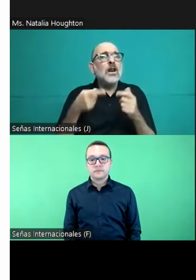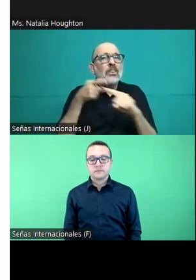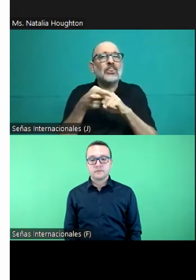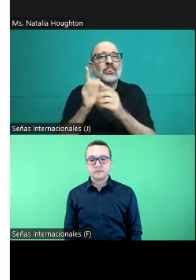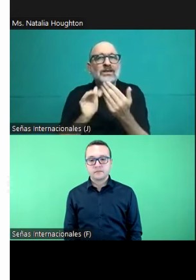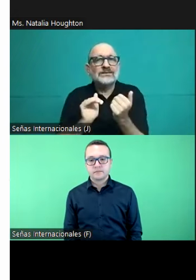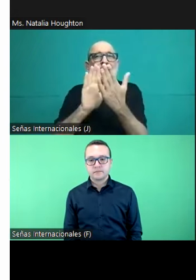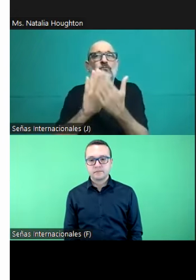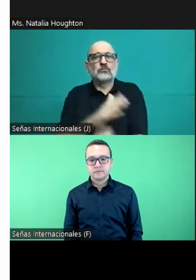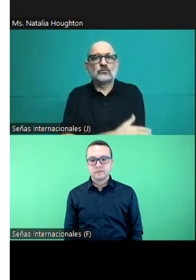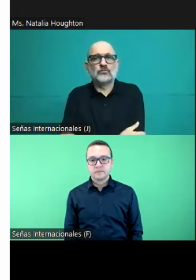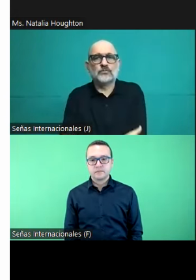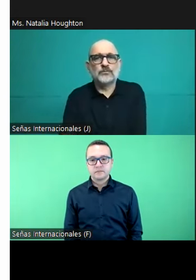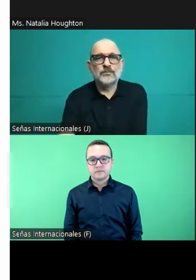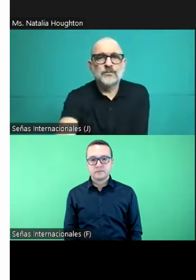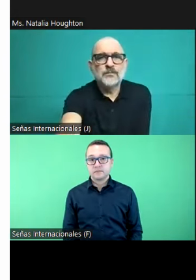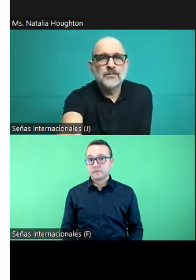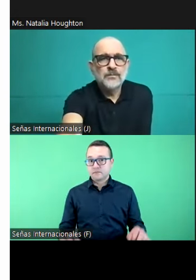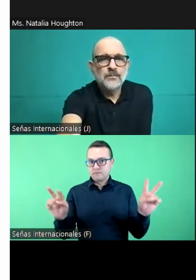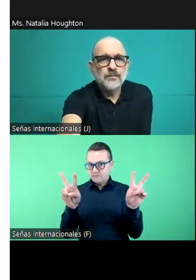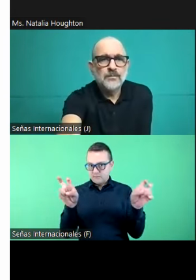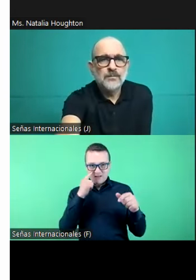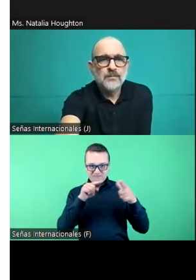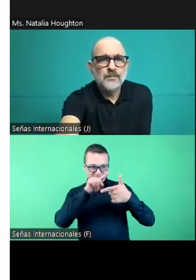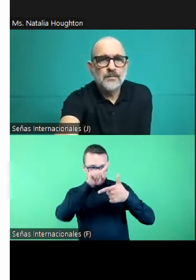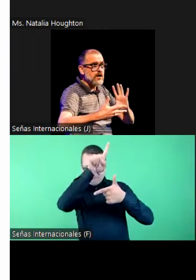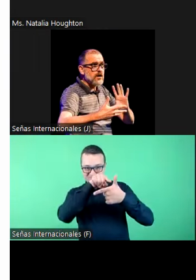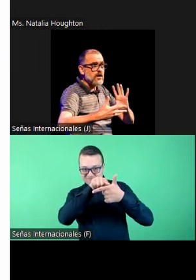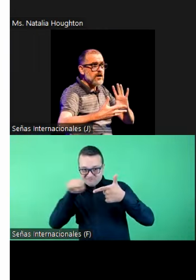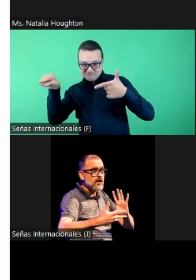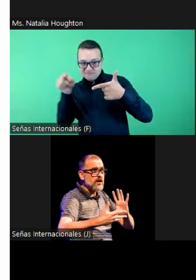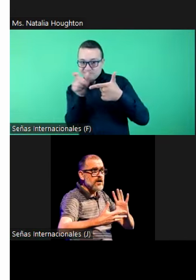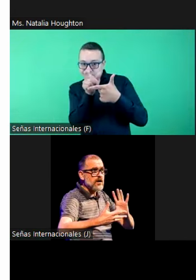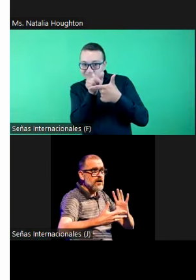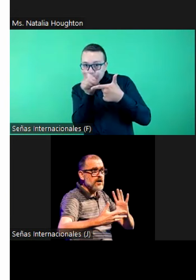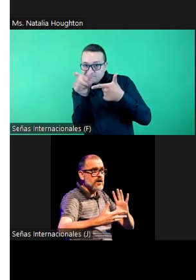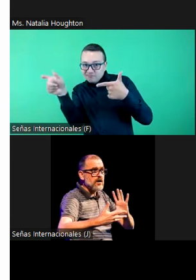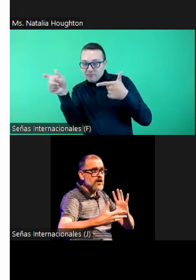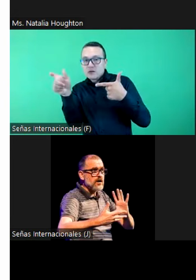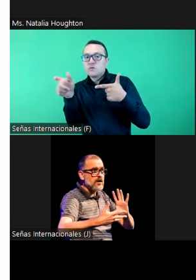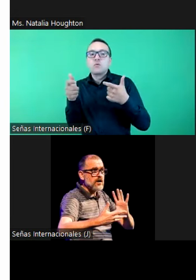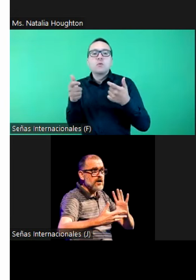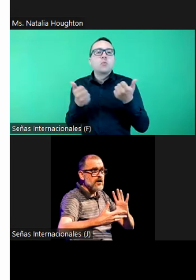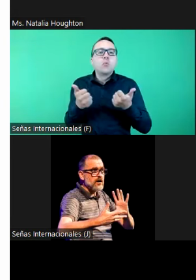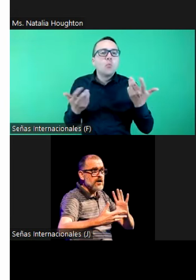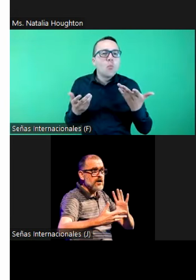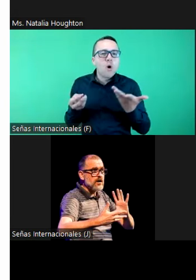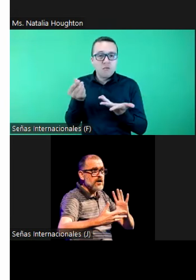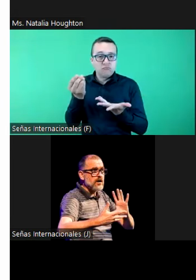the main challenges in terms of inequalities,